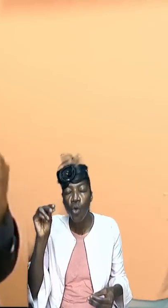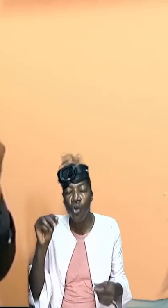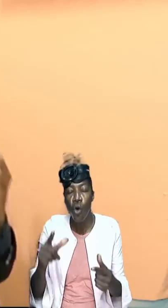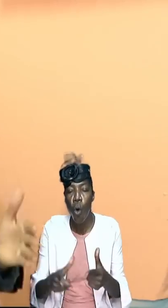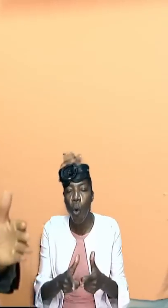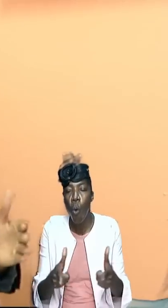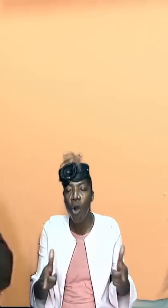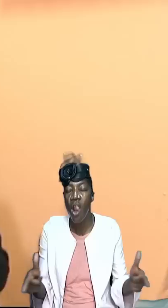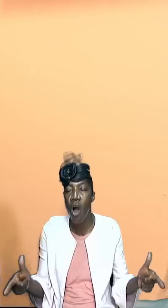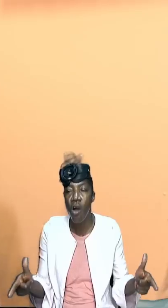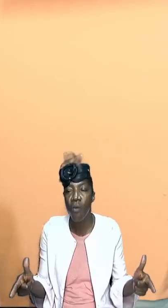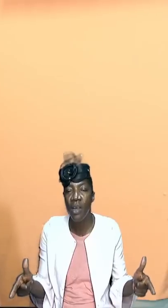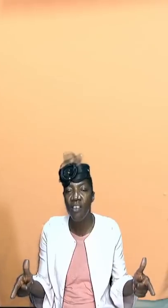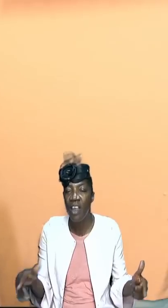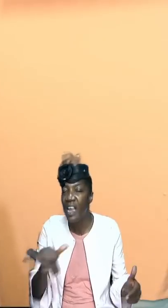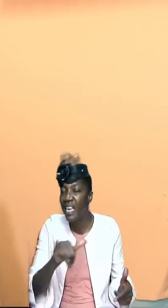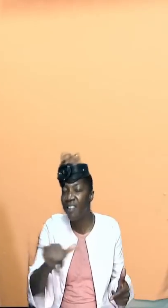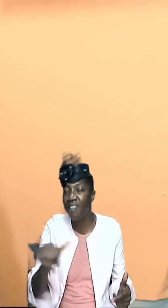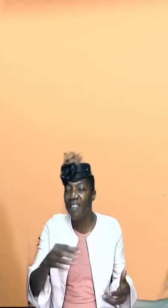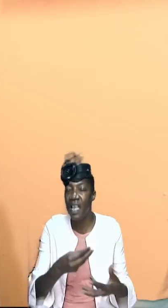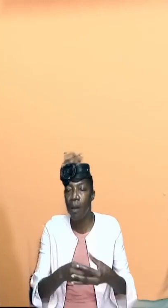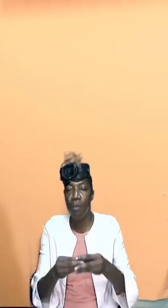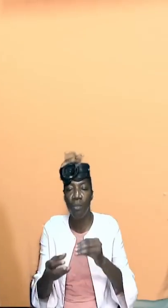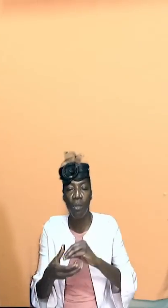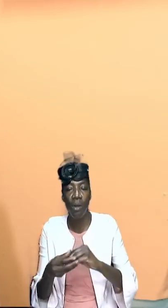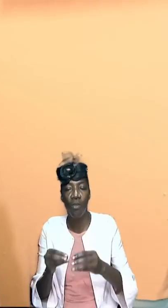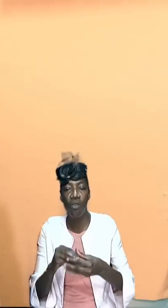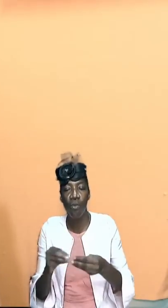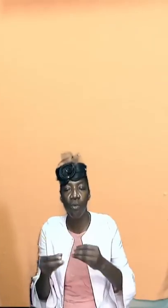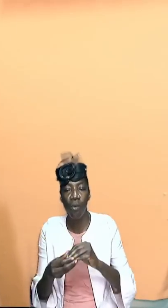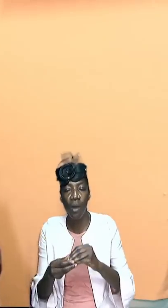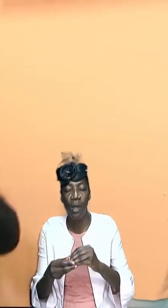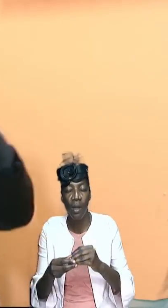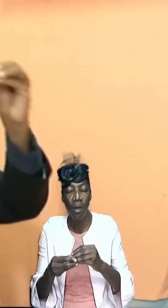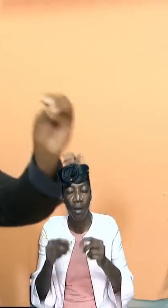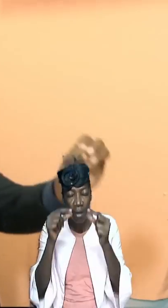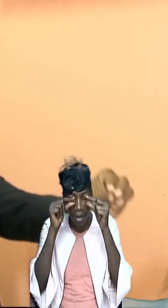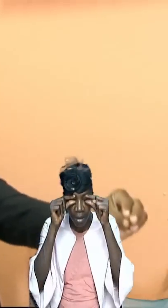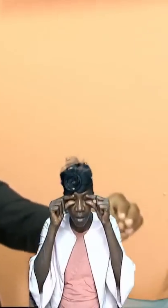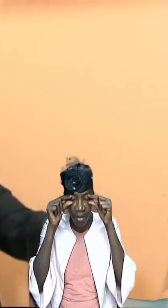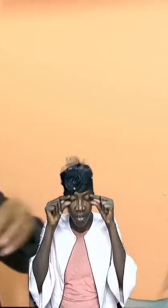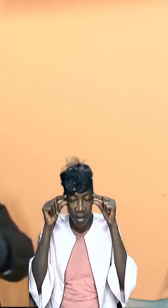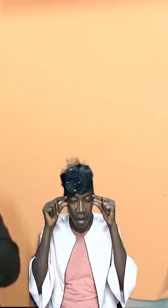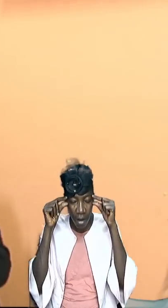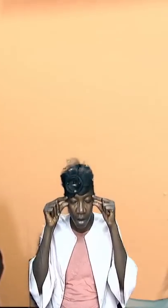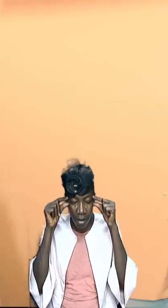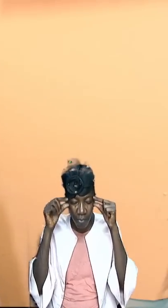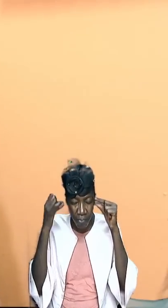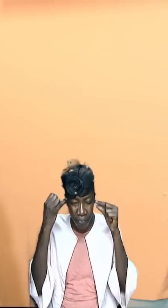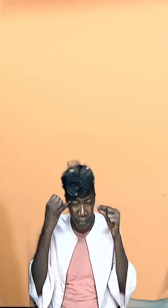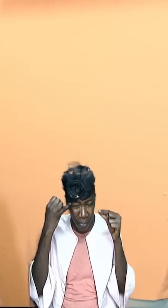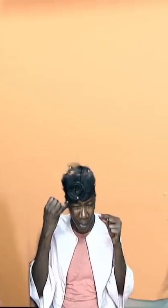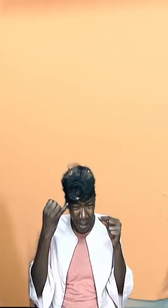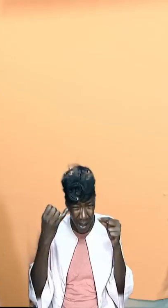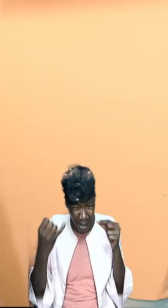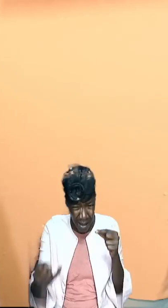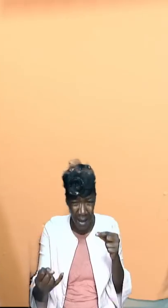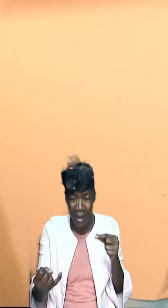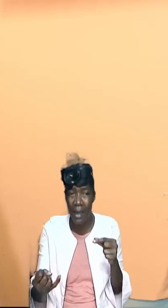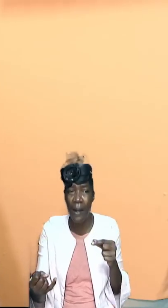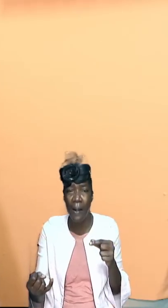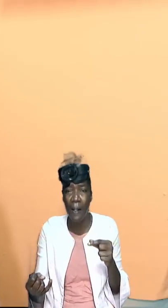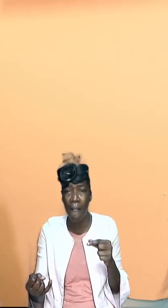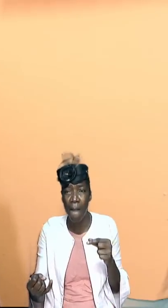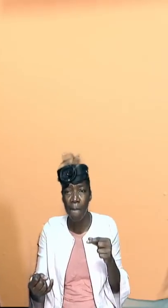story was the story. So in over there in China where some went, over there in India where some went, over there